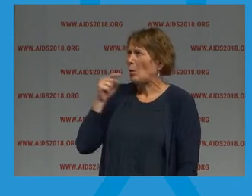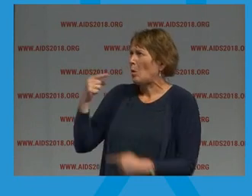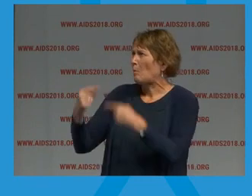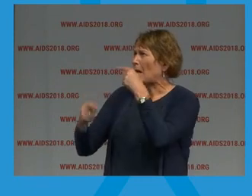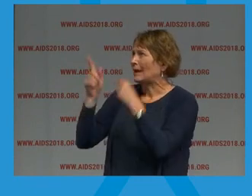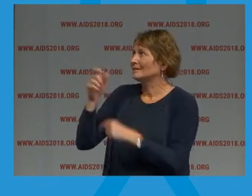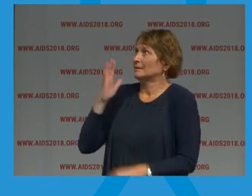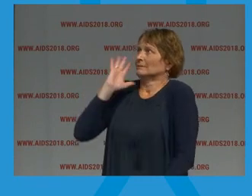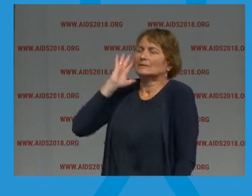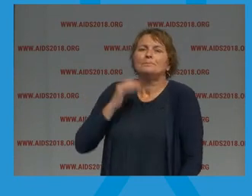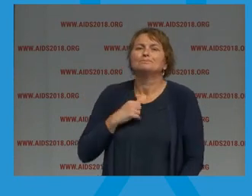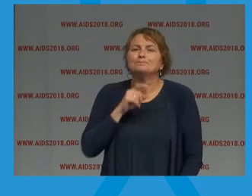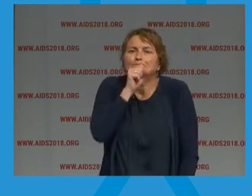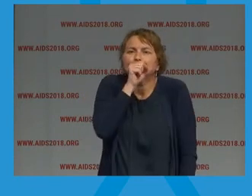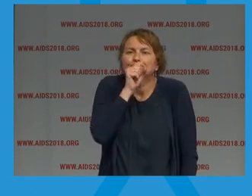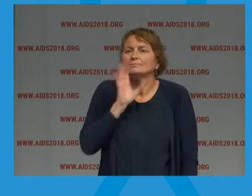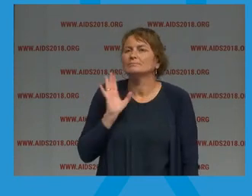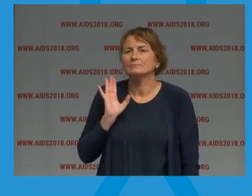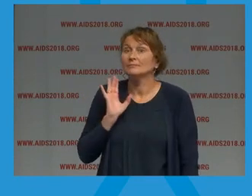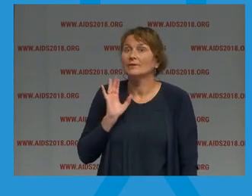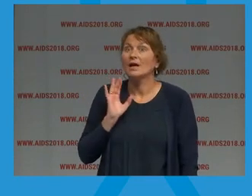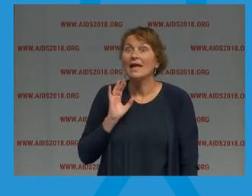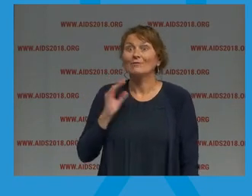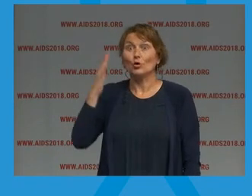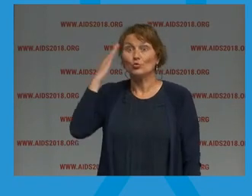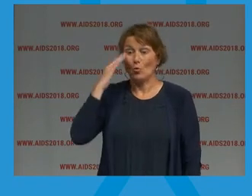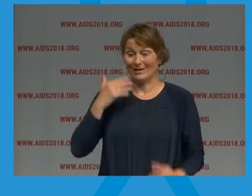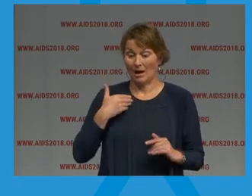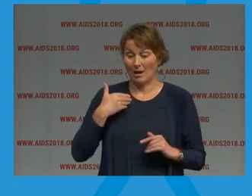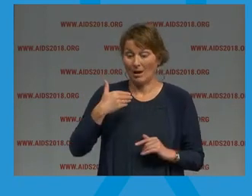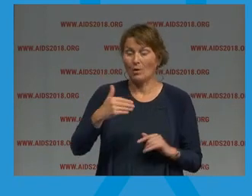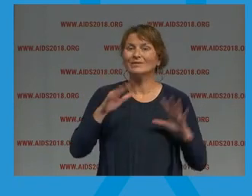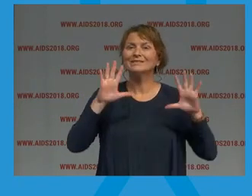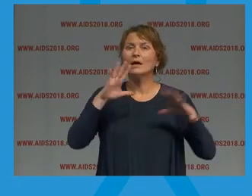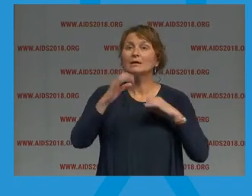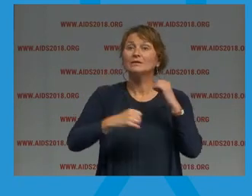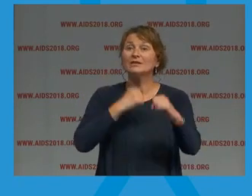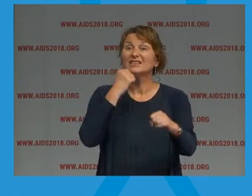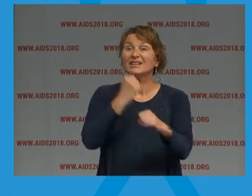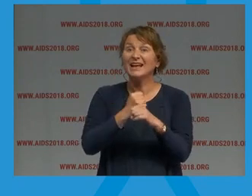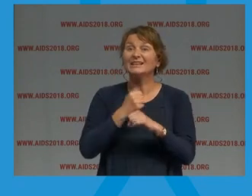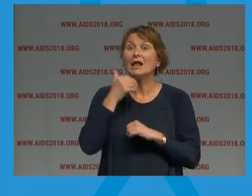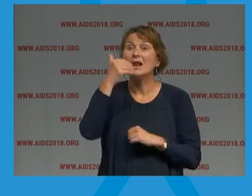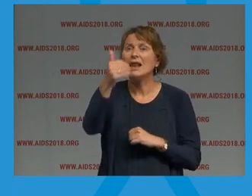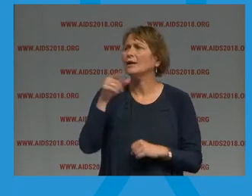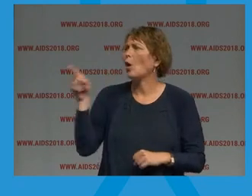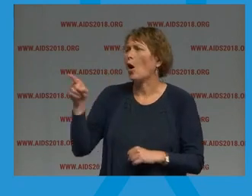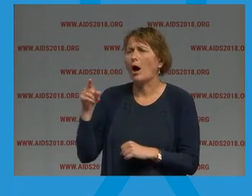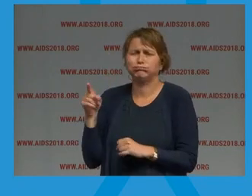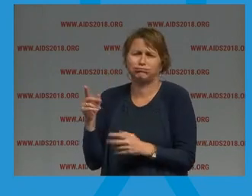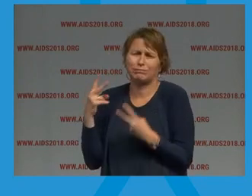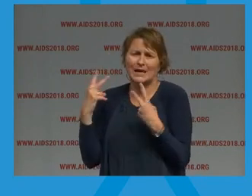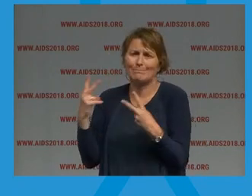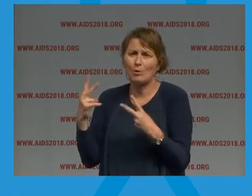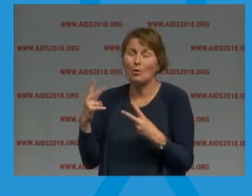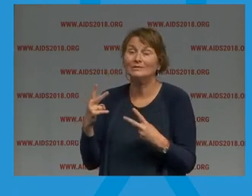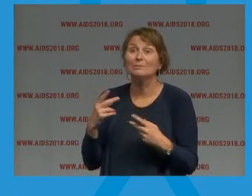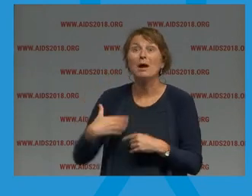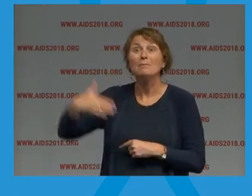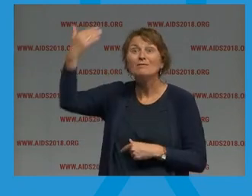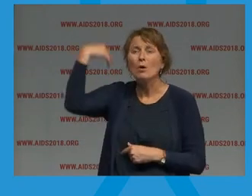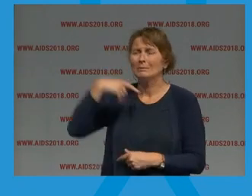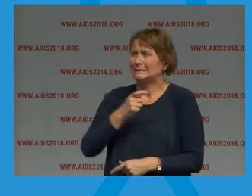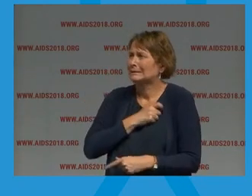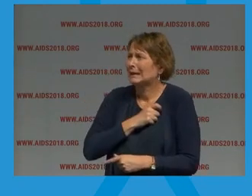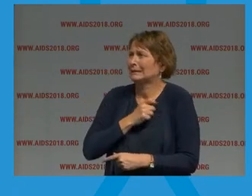back. If I knew that 10 years later those people wouldn't matter, I would not have been as scared. So I